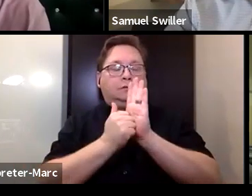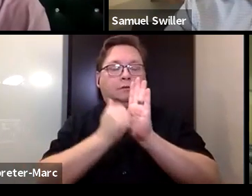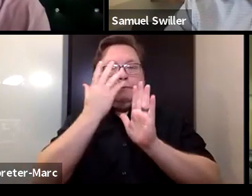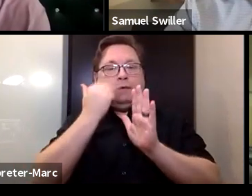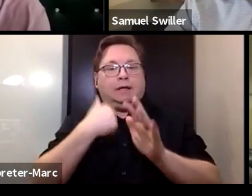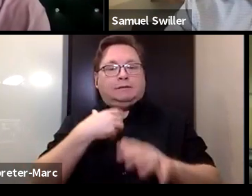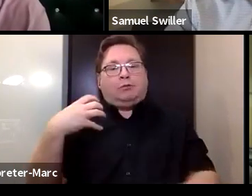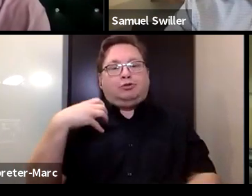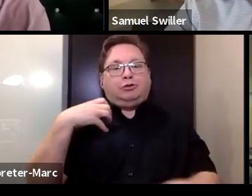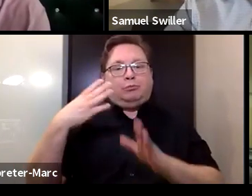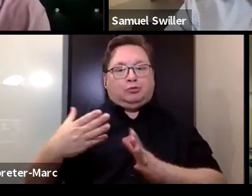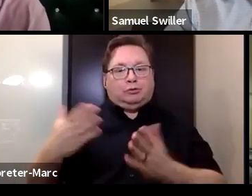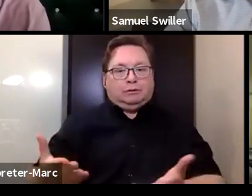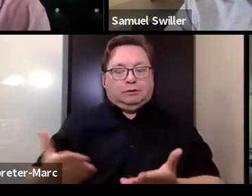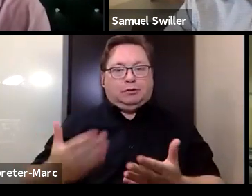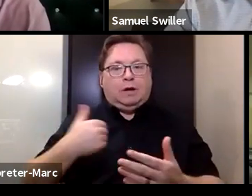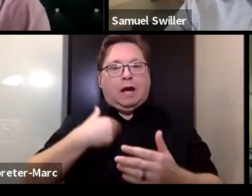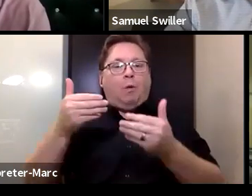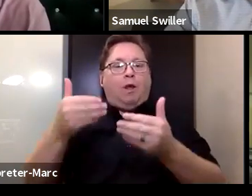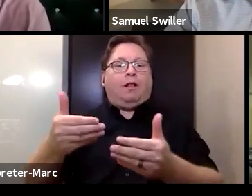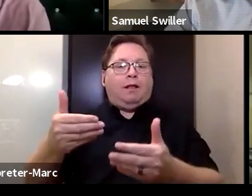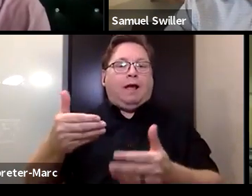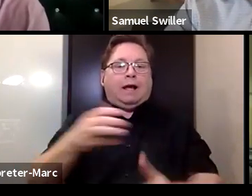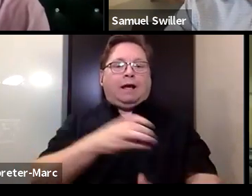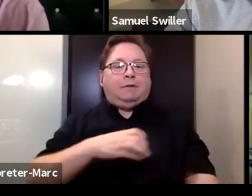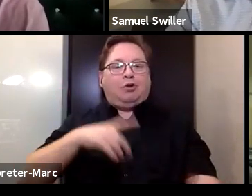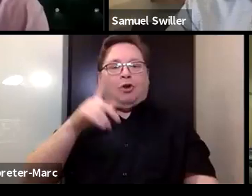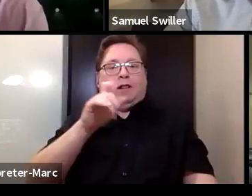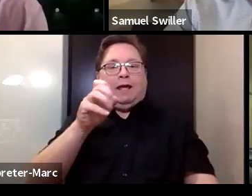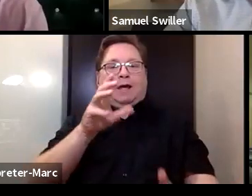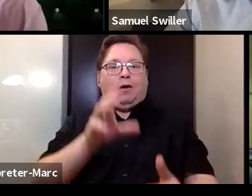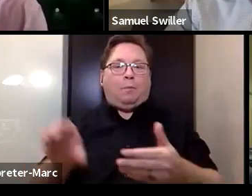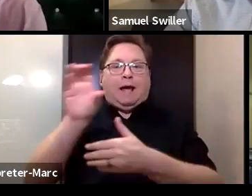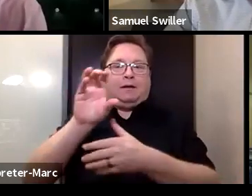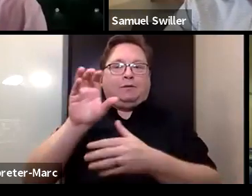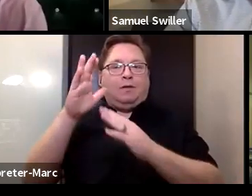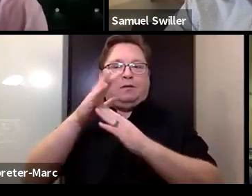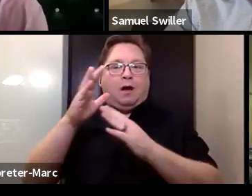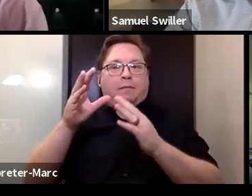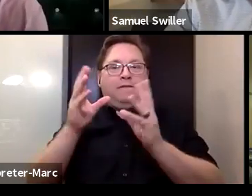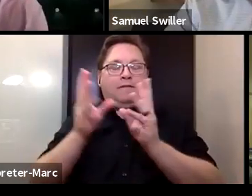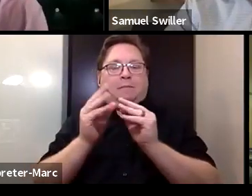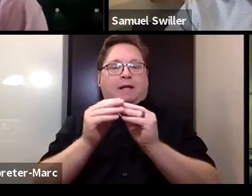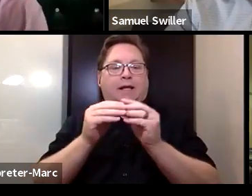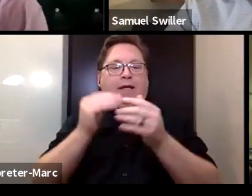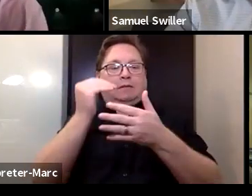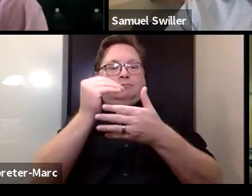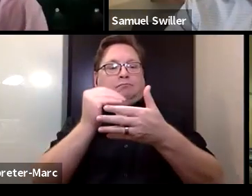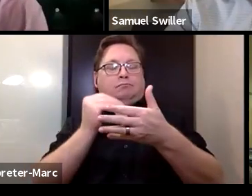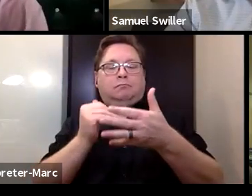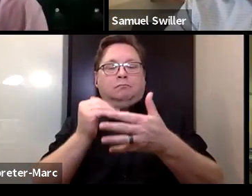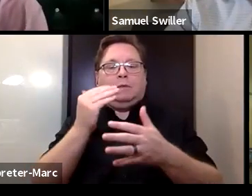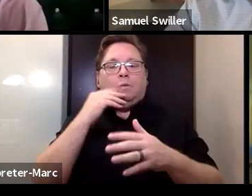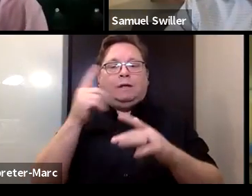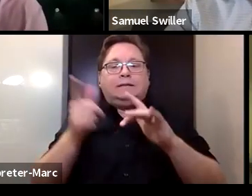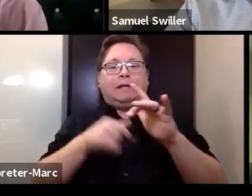on board, I'm gonna let him go back to the top of the meeting. We skipped those portions since we wouldn't be able